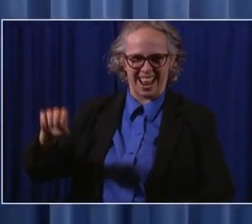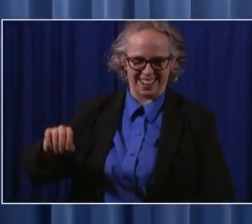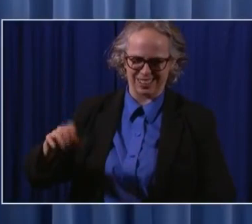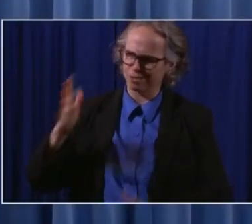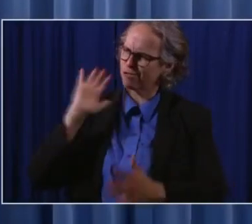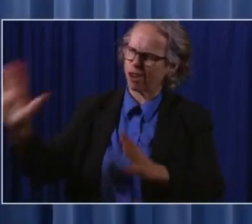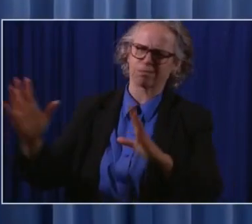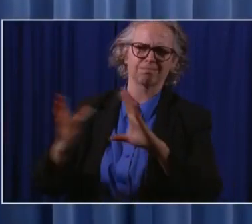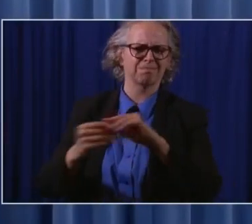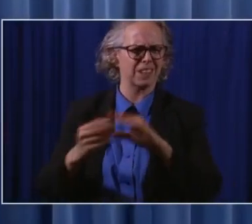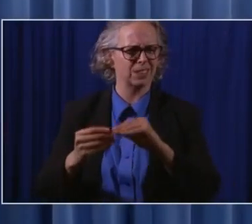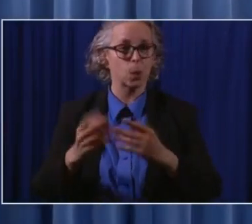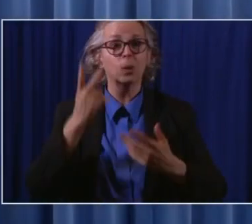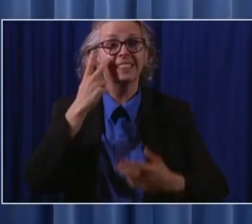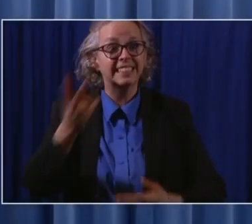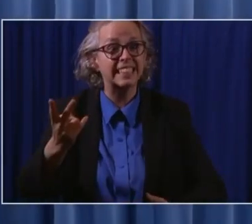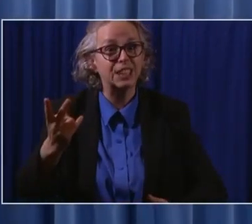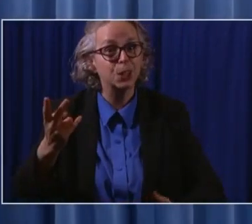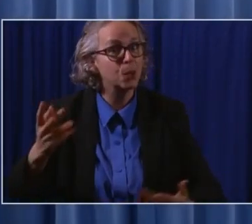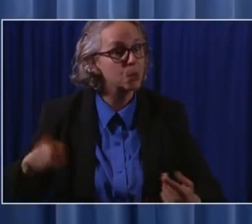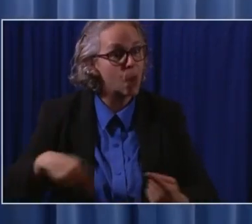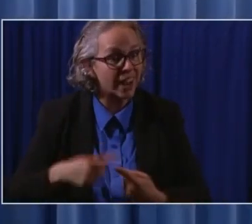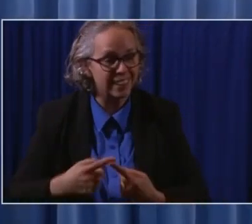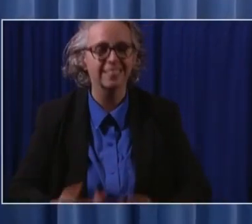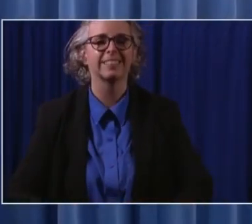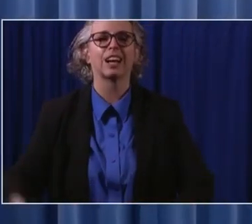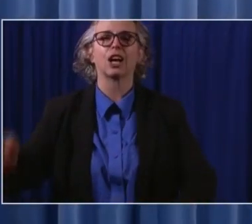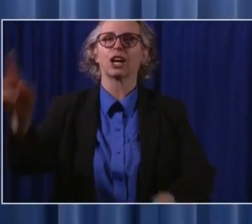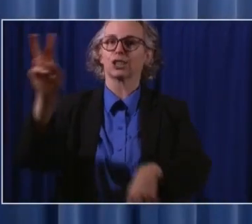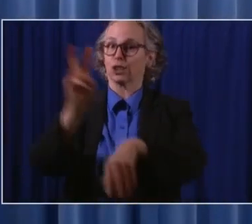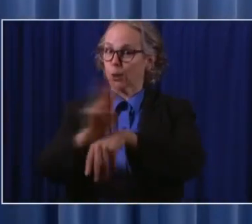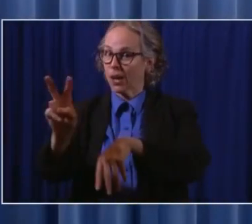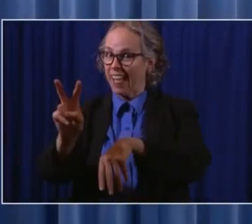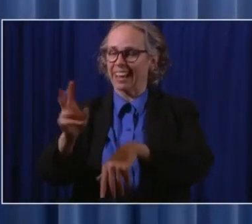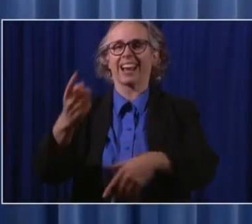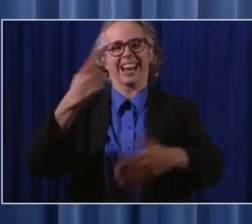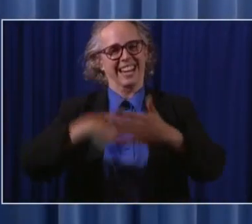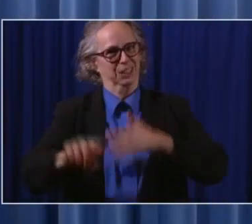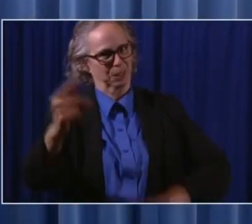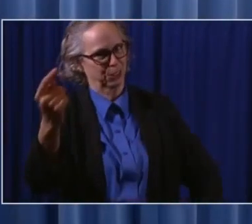forward to seeing you all 2 o'clock on Tuesday. Thank you very much.